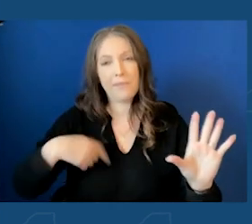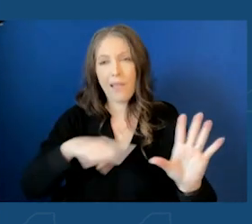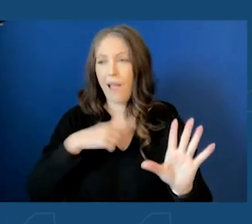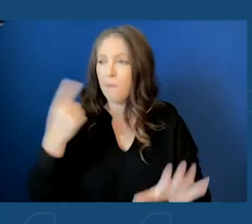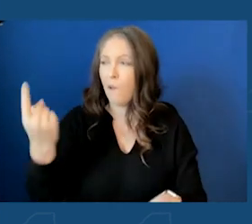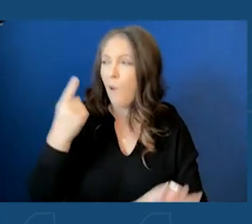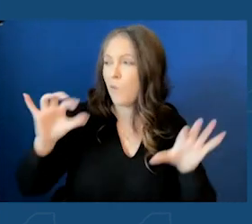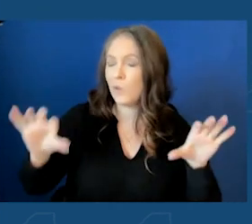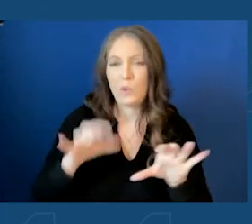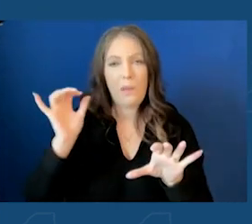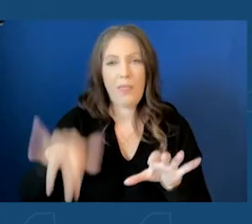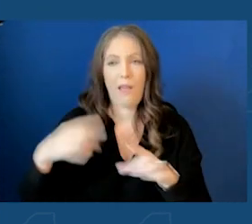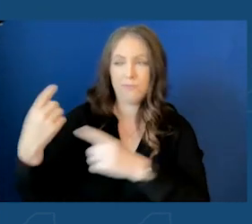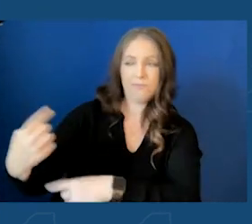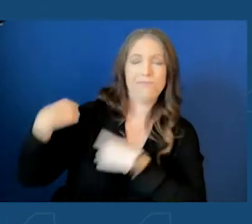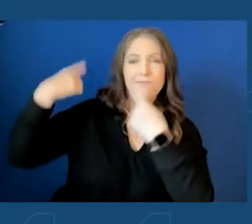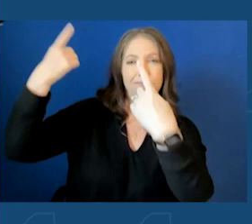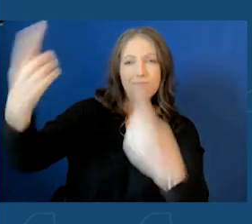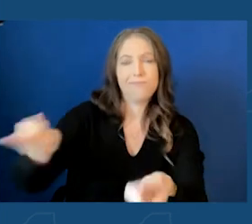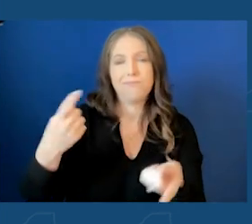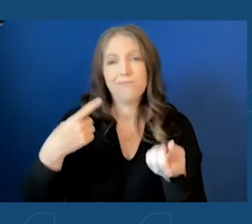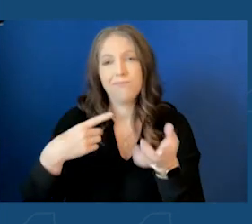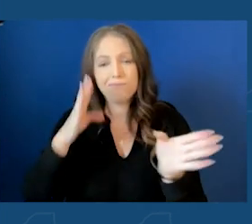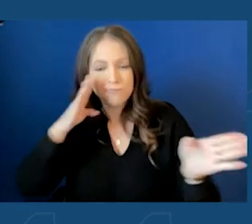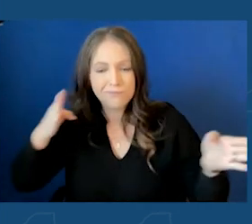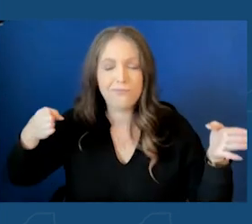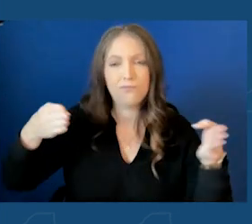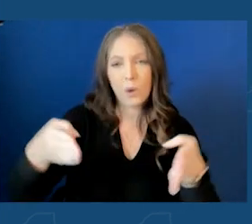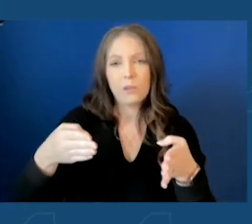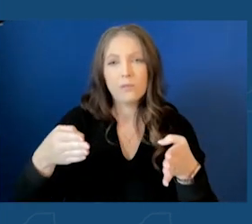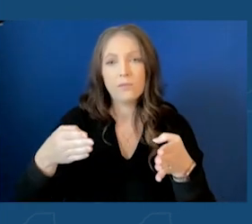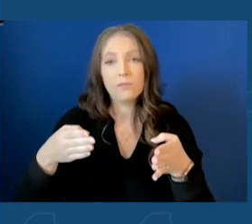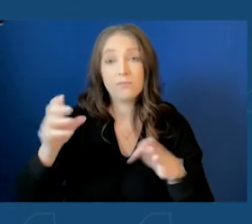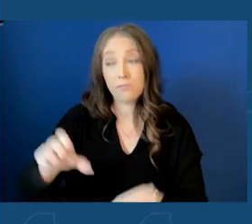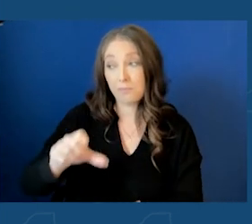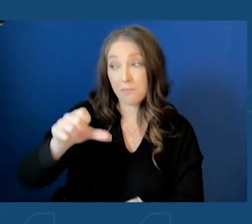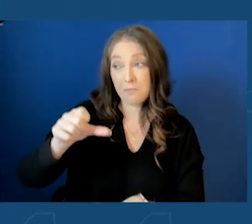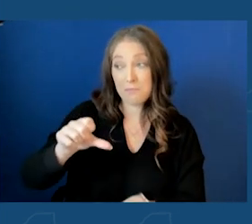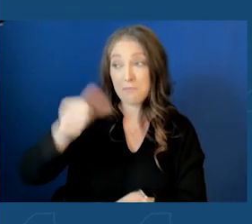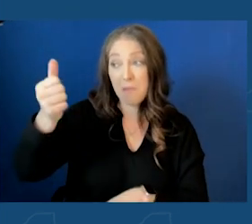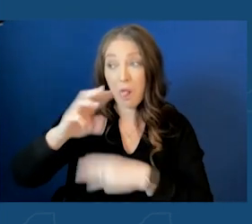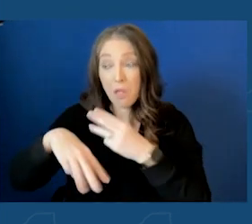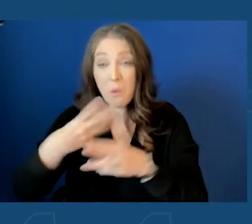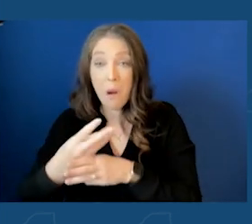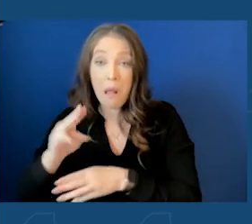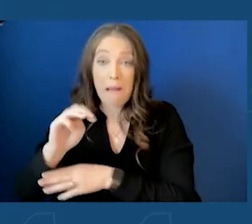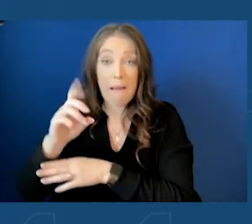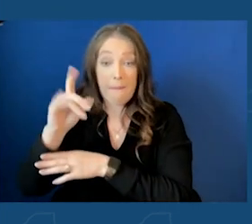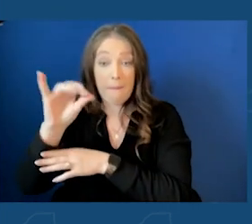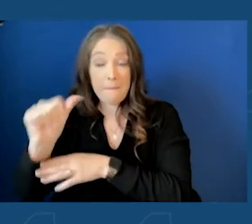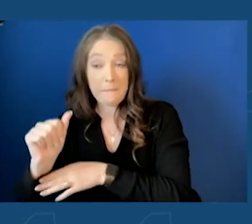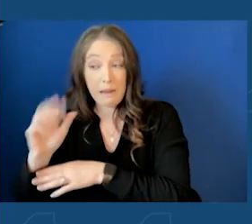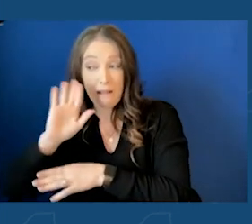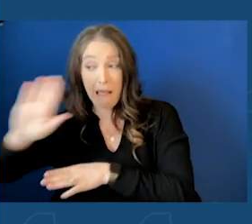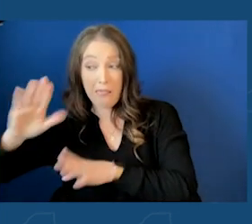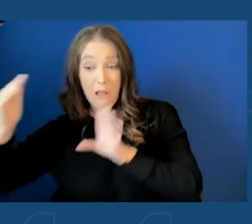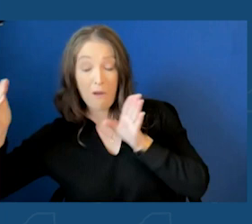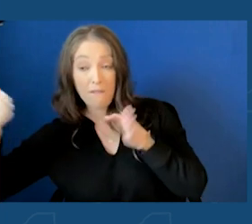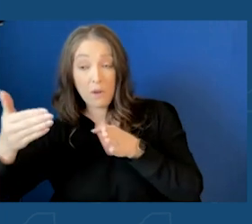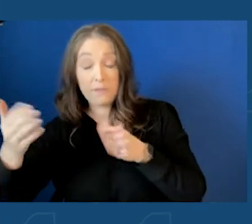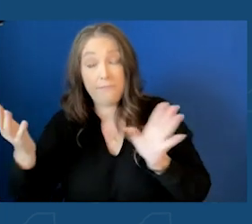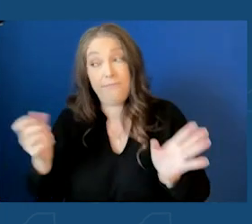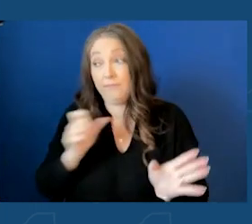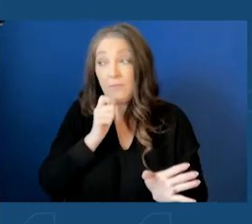is something I've been talking about and focused on. And whether the rest of the world's, the media focus has been there sustained, that's not for me to